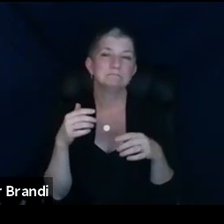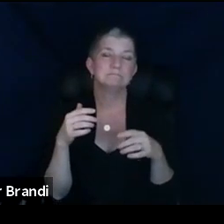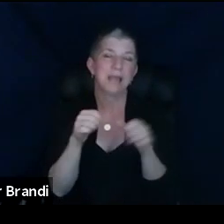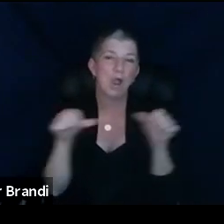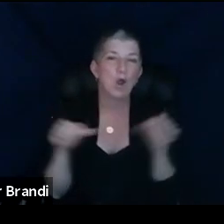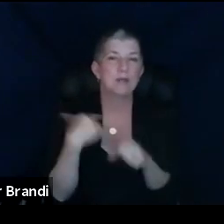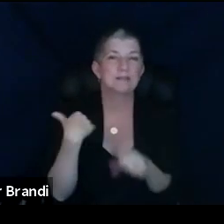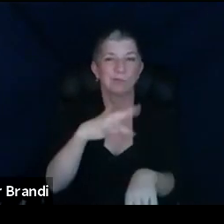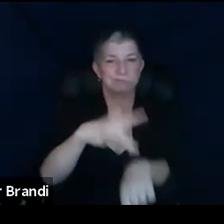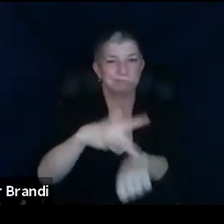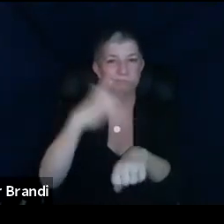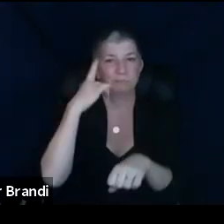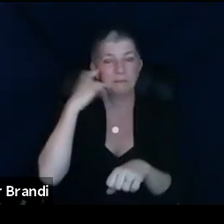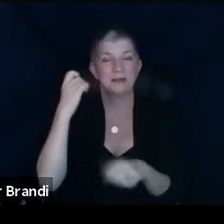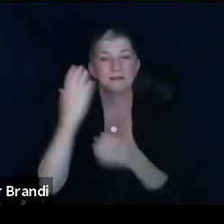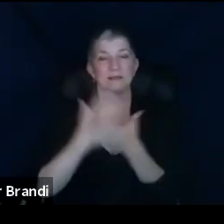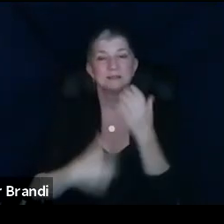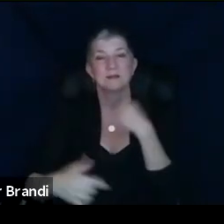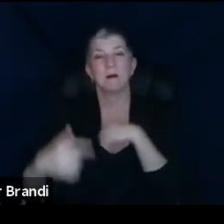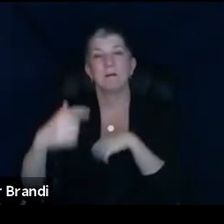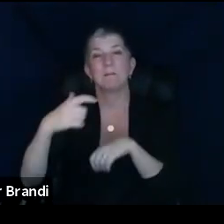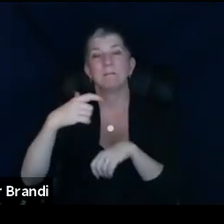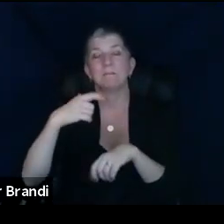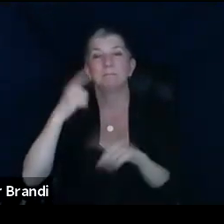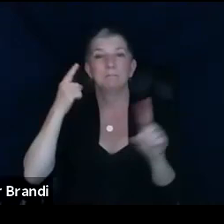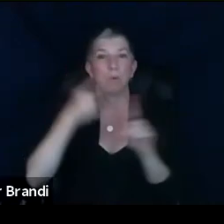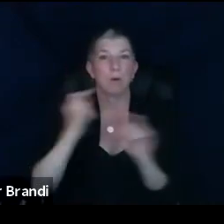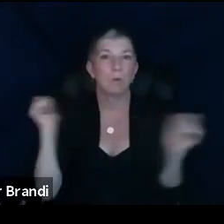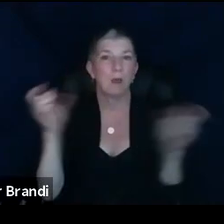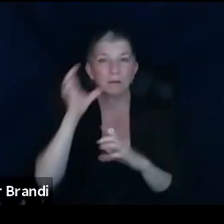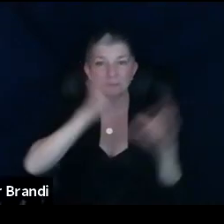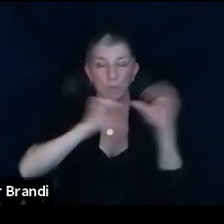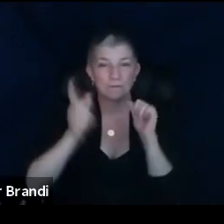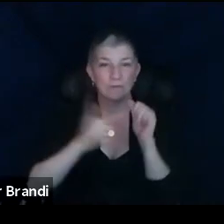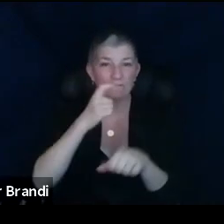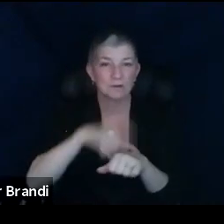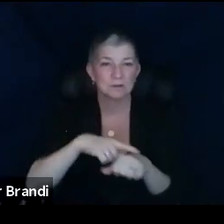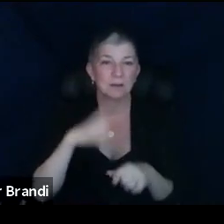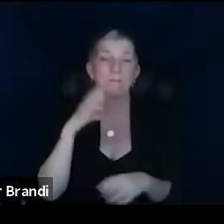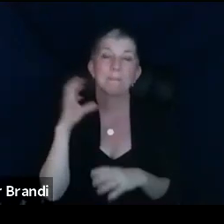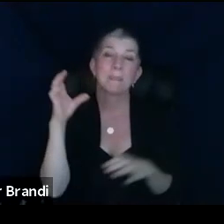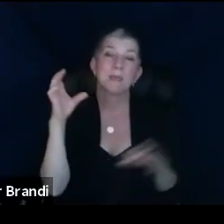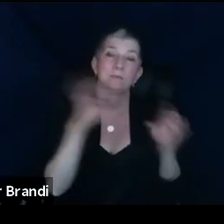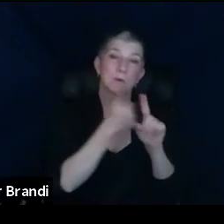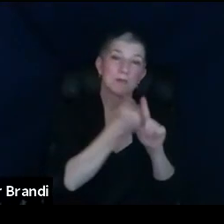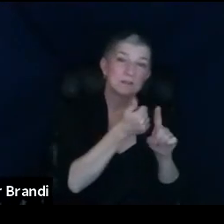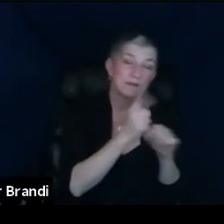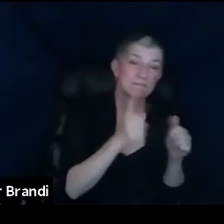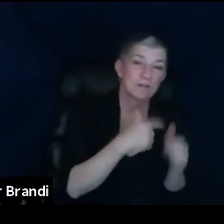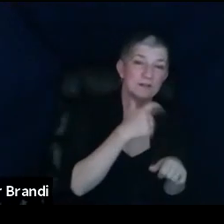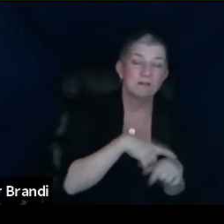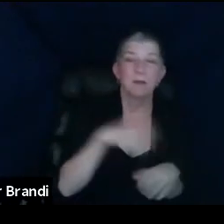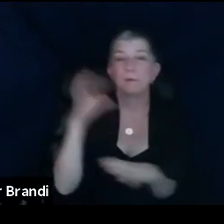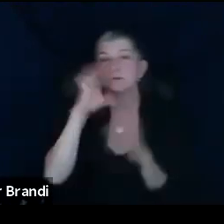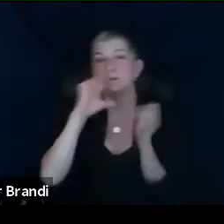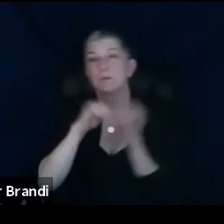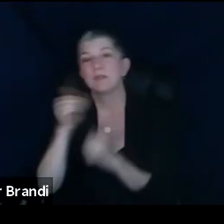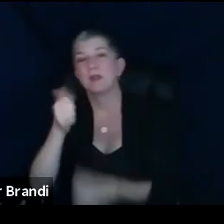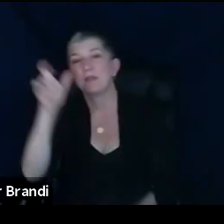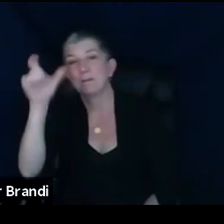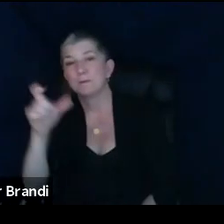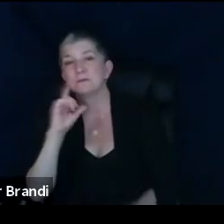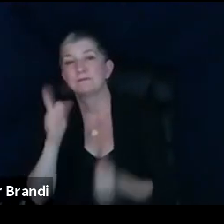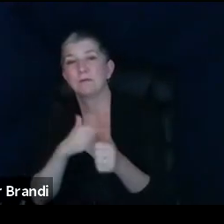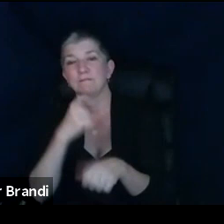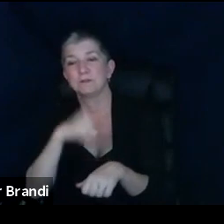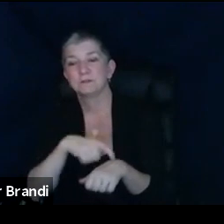some point we all have to explore for the first time. If you're exploring with yourself for the first time, or you're exploring with another person for the first